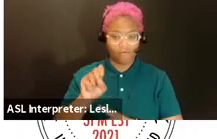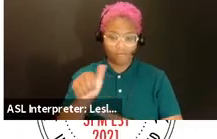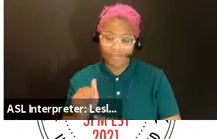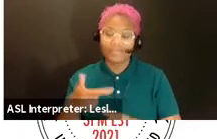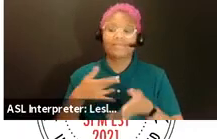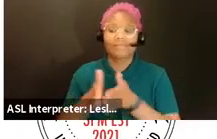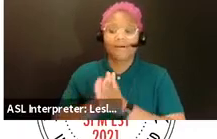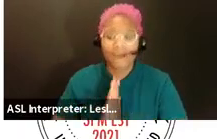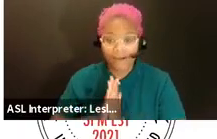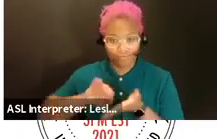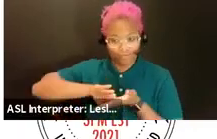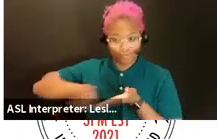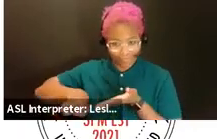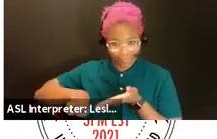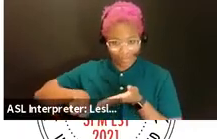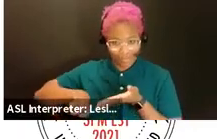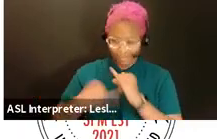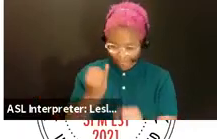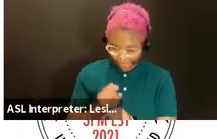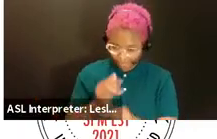exception. This is a lot easier said than done.